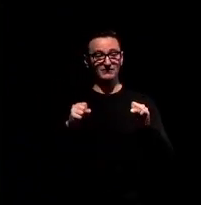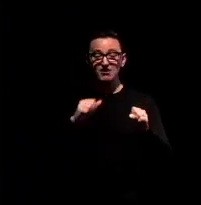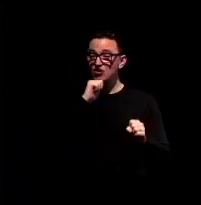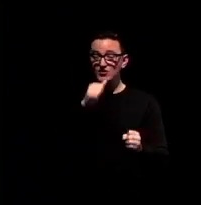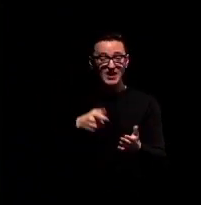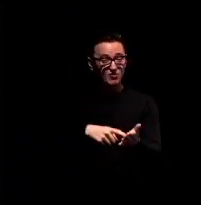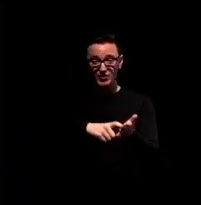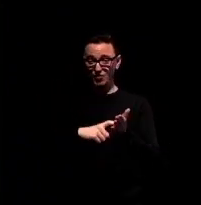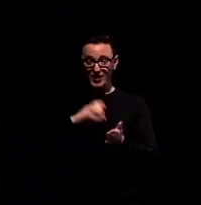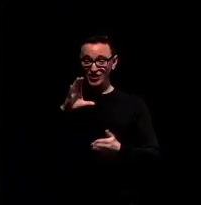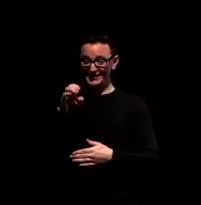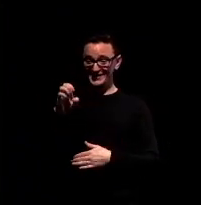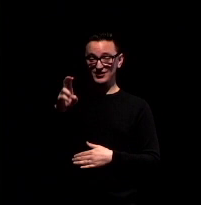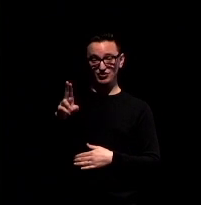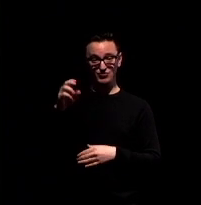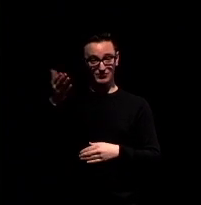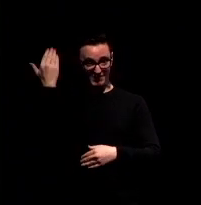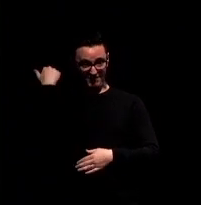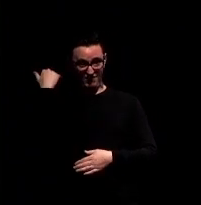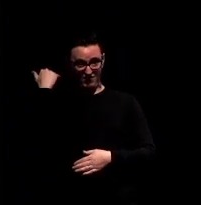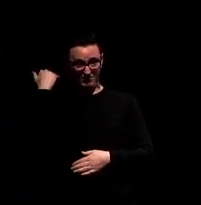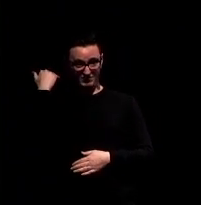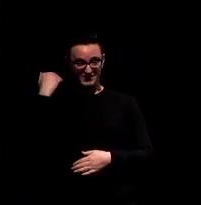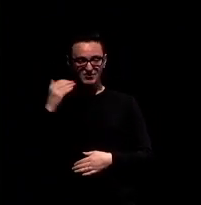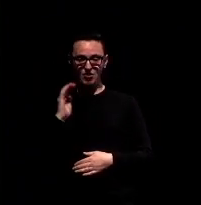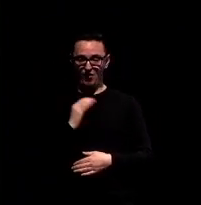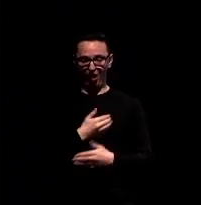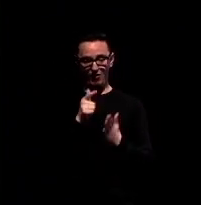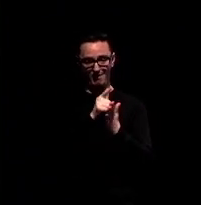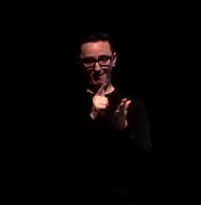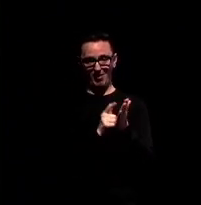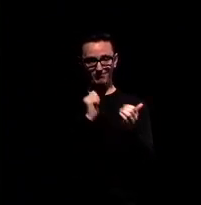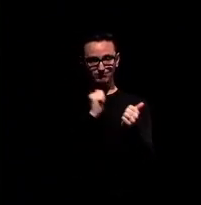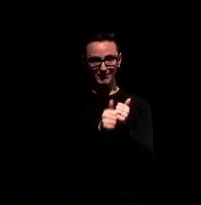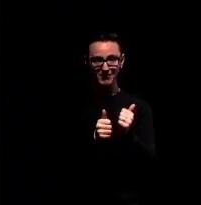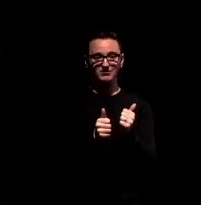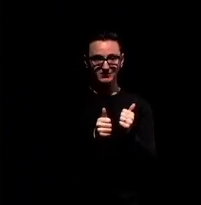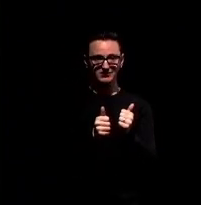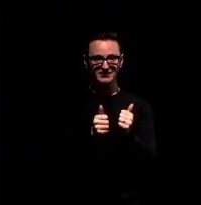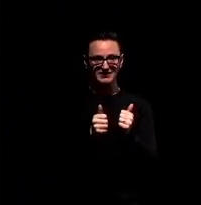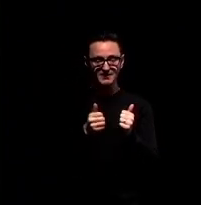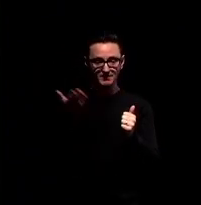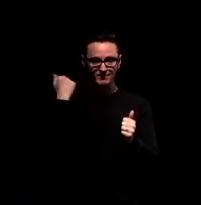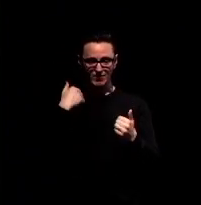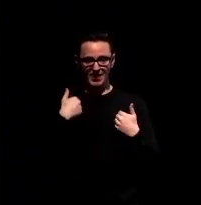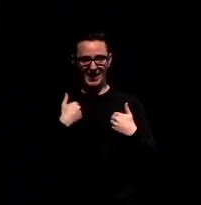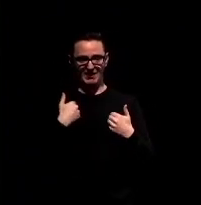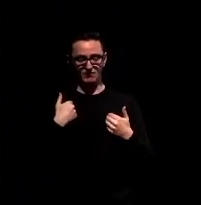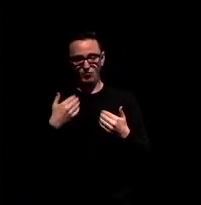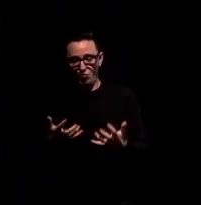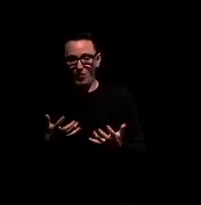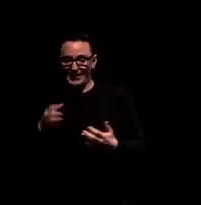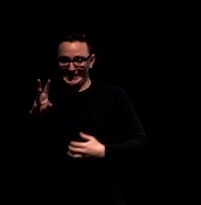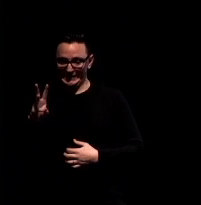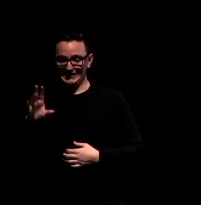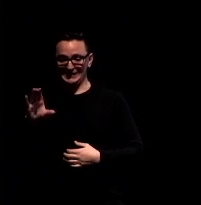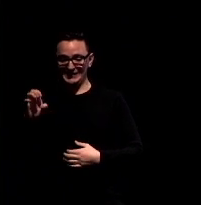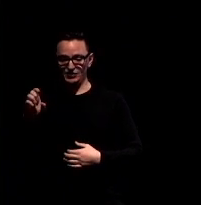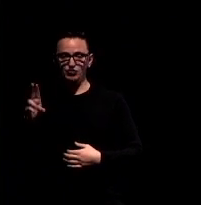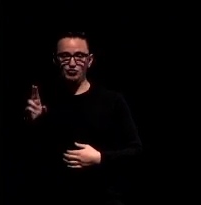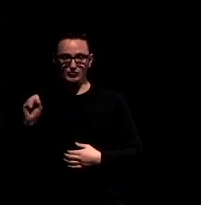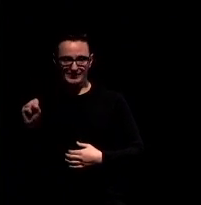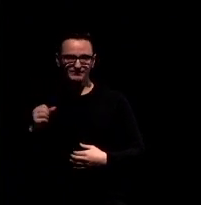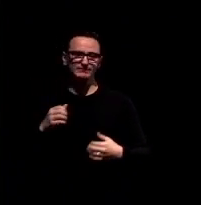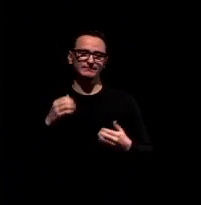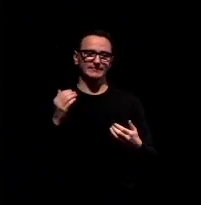to tell you it was not easy actually to get it passed. Our bill actually had 6 CEUs, and we landed on 4 as a compromise. We also created